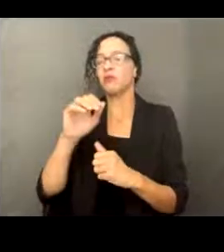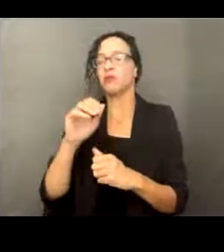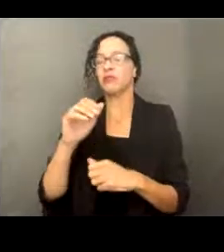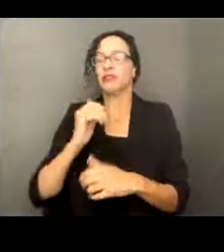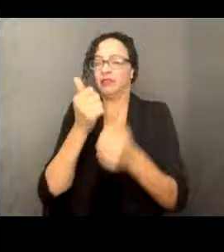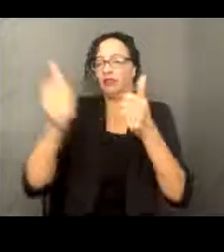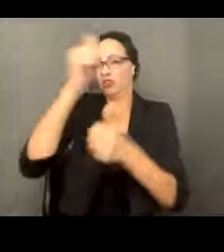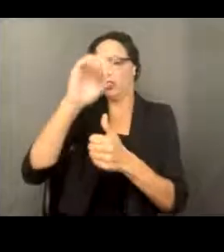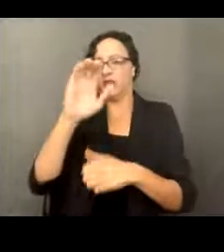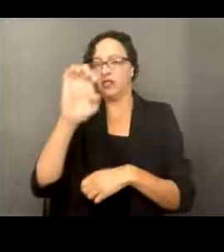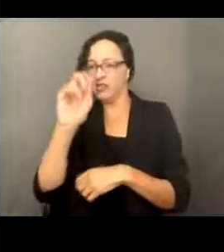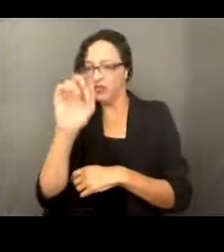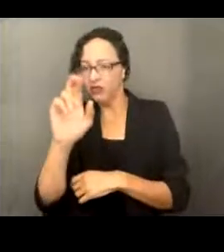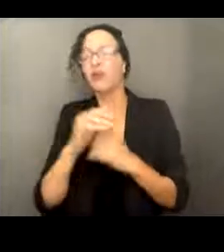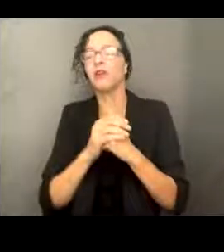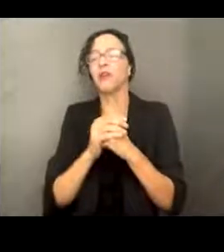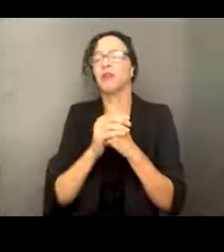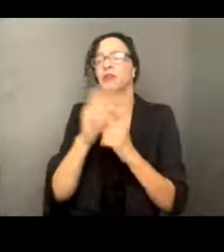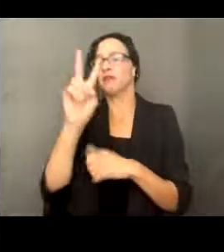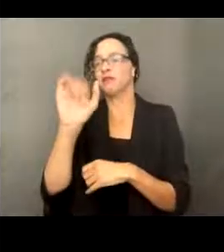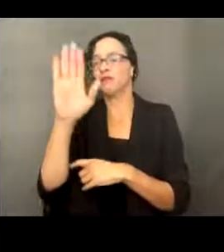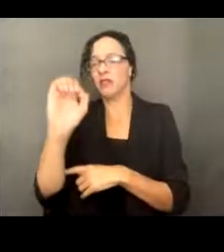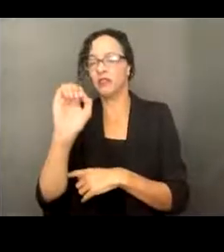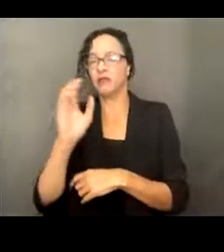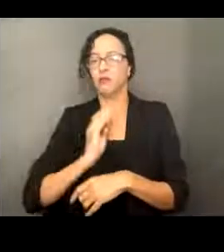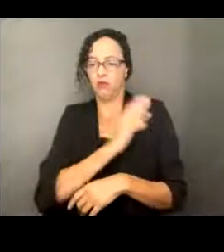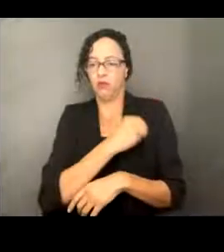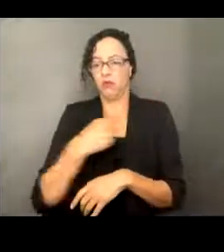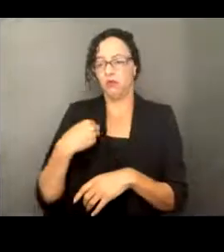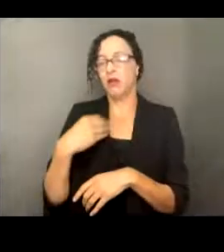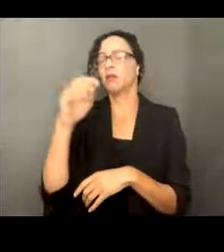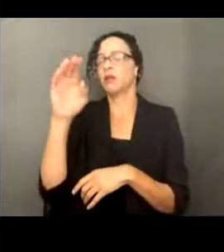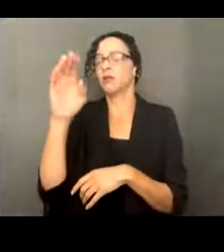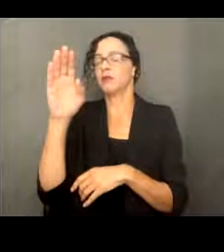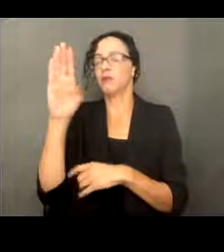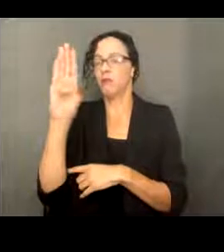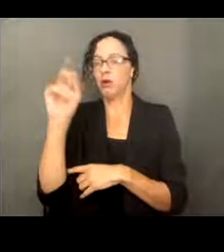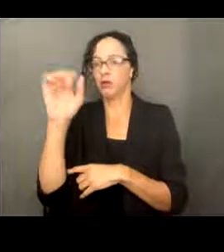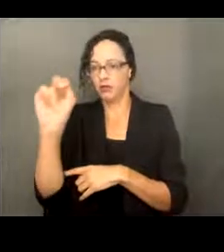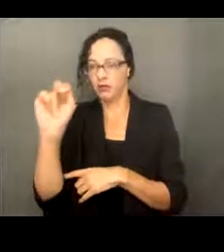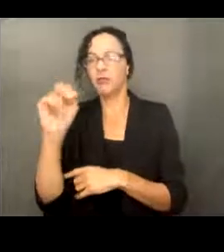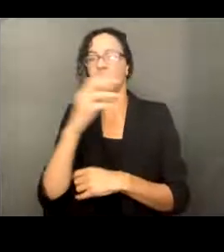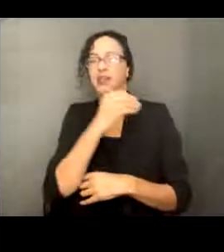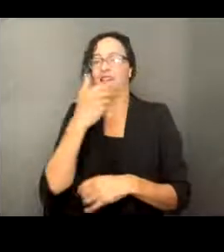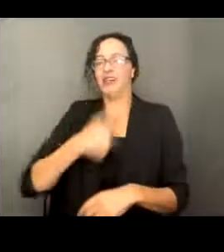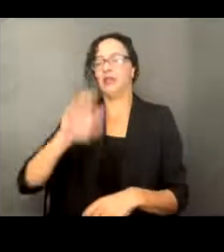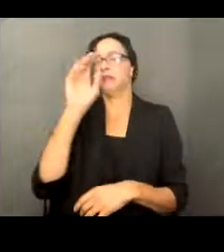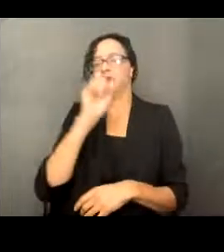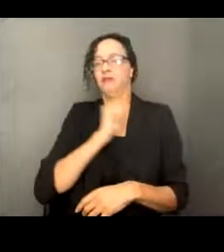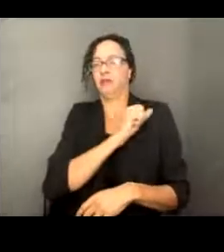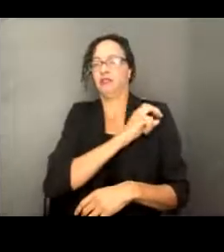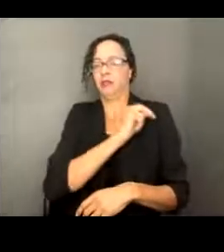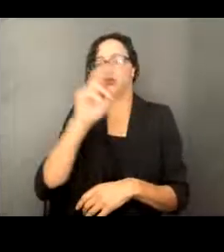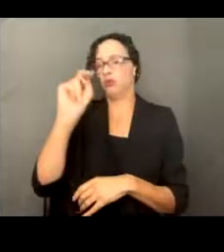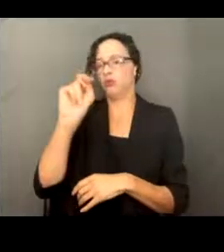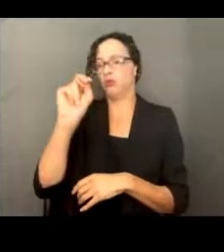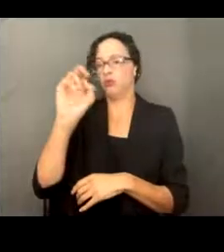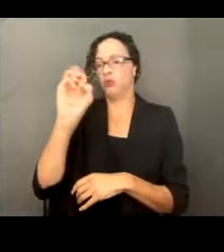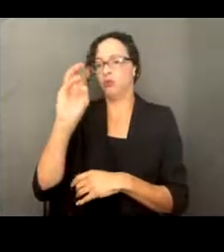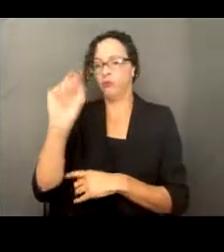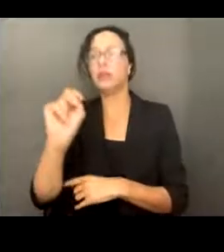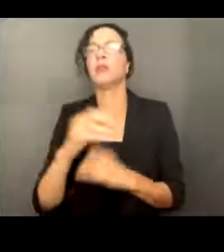Guardino, Commissioners, and Senator Newman. My name is Margie Kern. I'm the Executive Director of SBCAG, Santa Barbara County Association